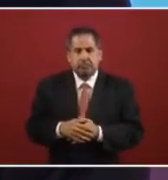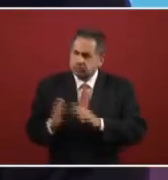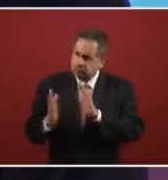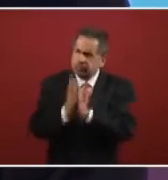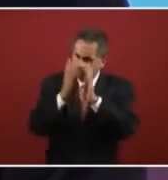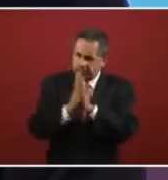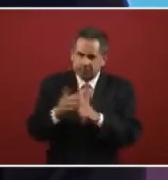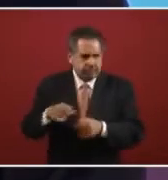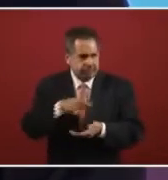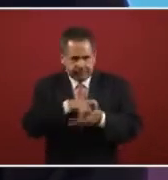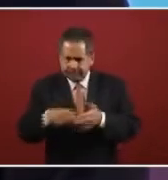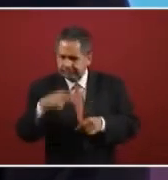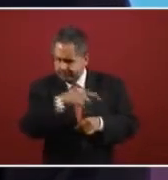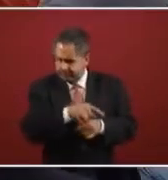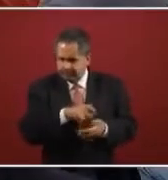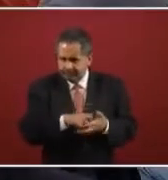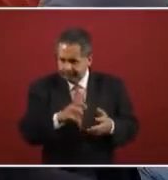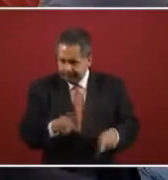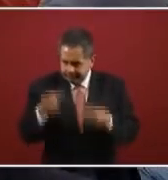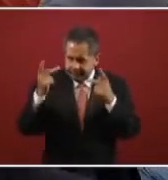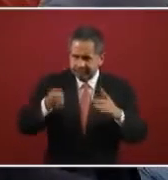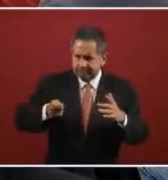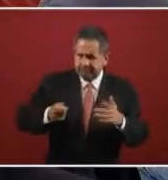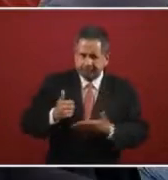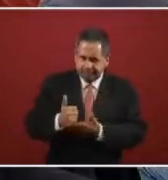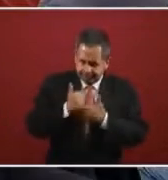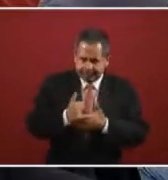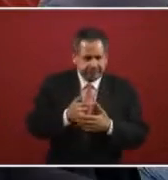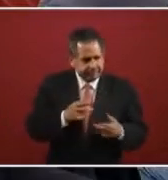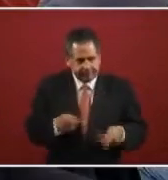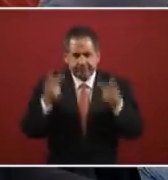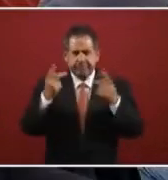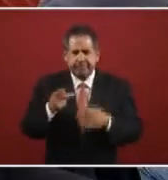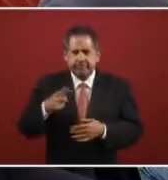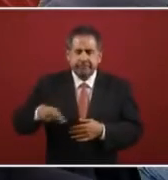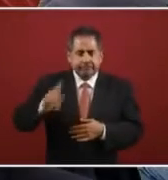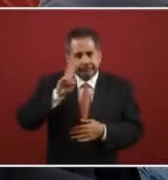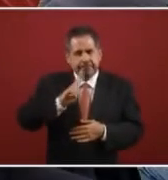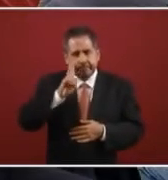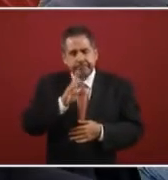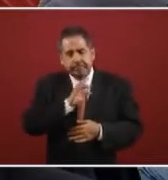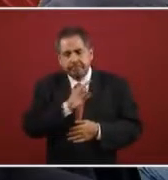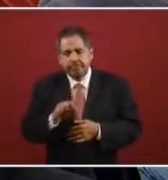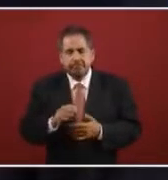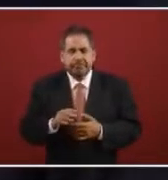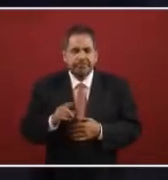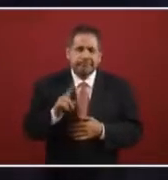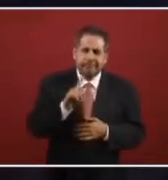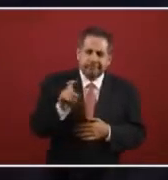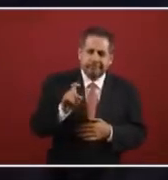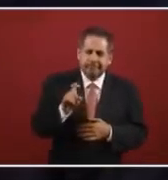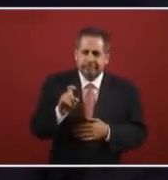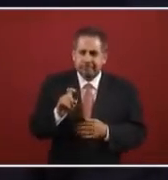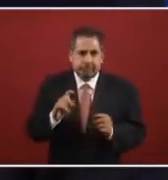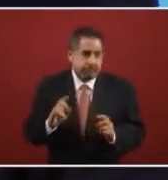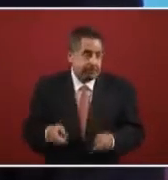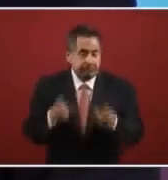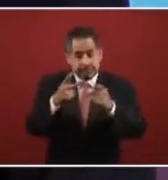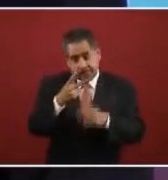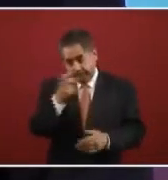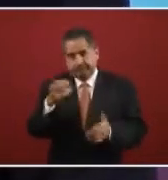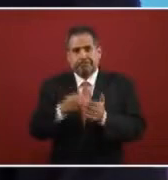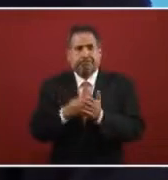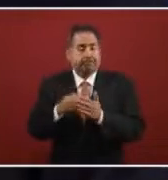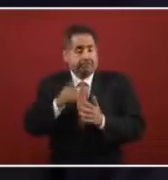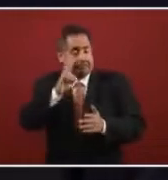en la subasta, Let them participate in the que nos auction ayuden and help us out. para ver si en vez de 100 la vendemos See, en 200. instead of